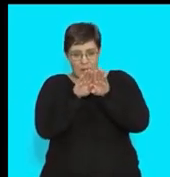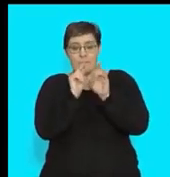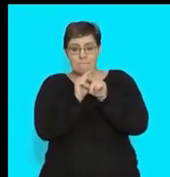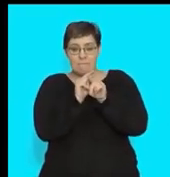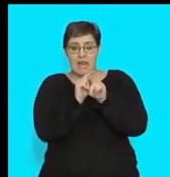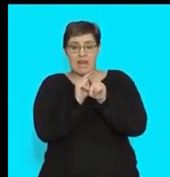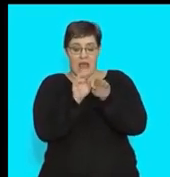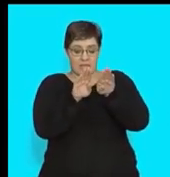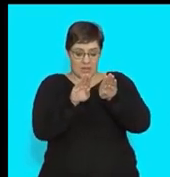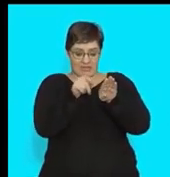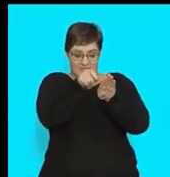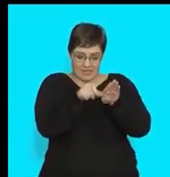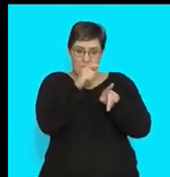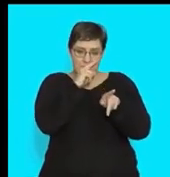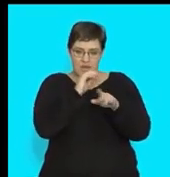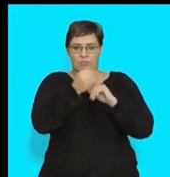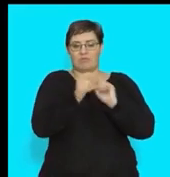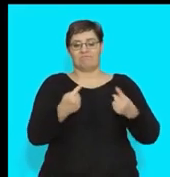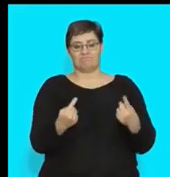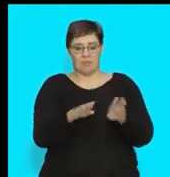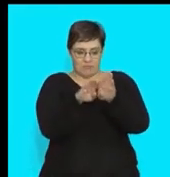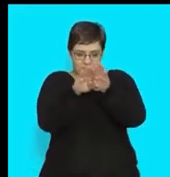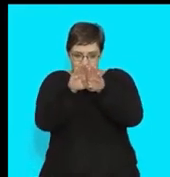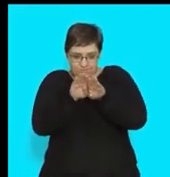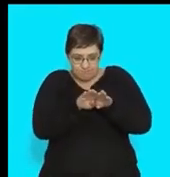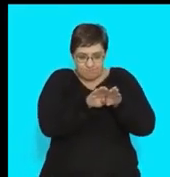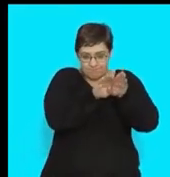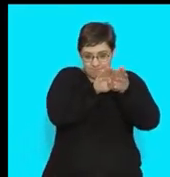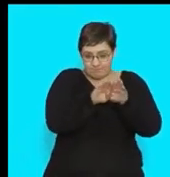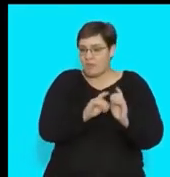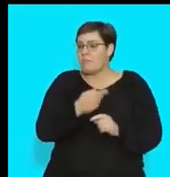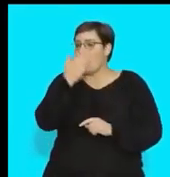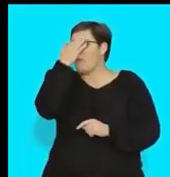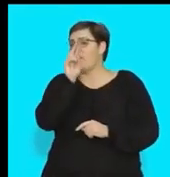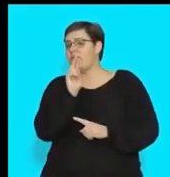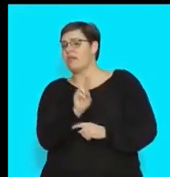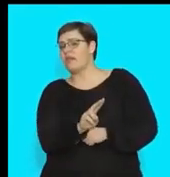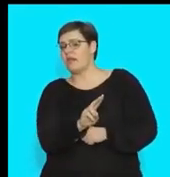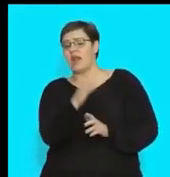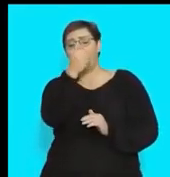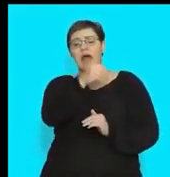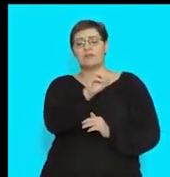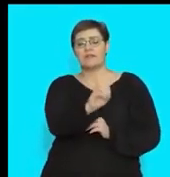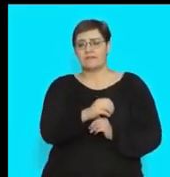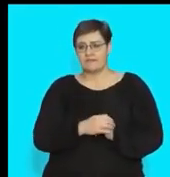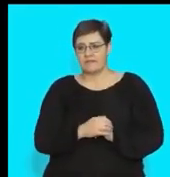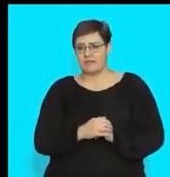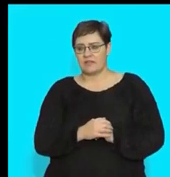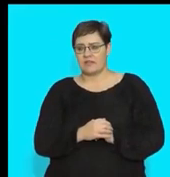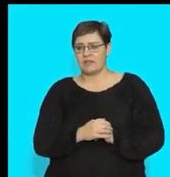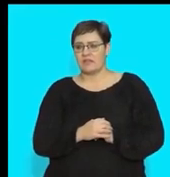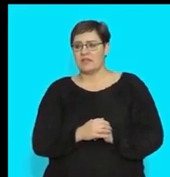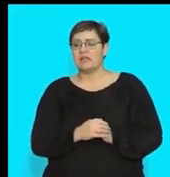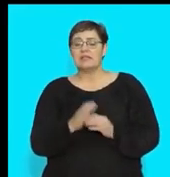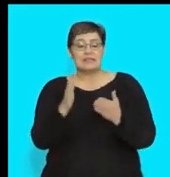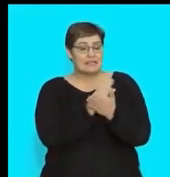of protection. I want the cells together. But what I also notice, what is on the outside, sometimes